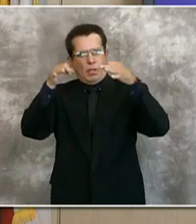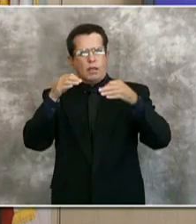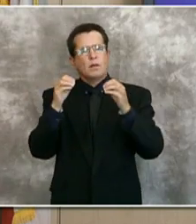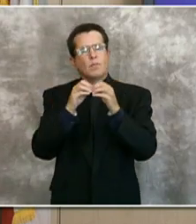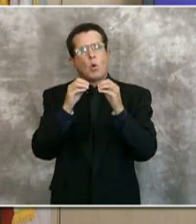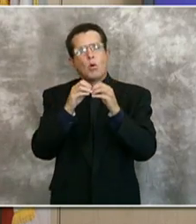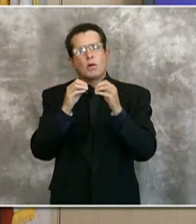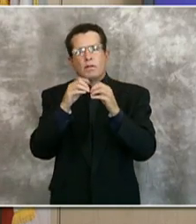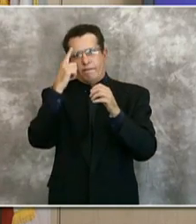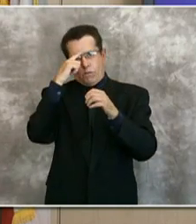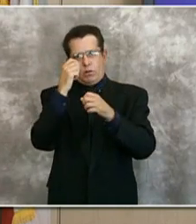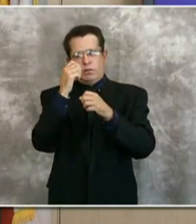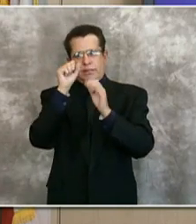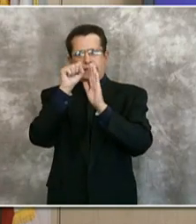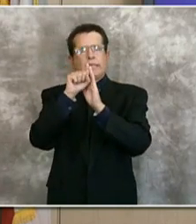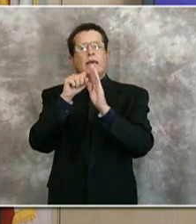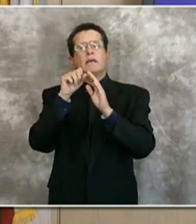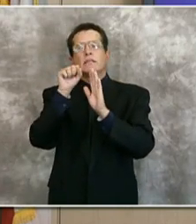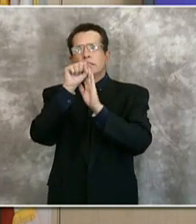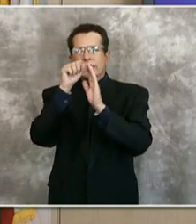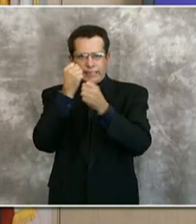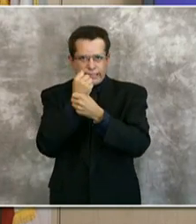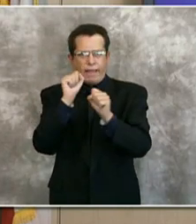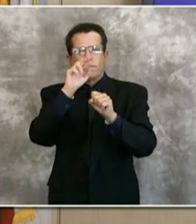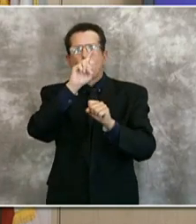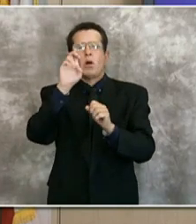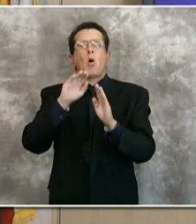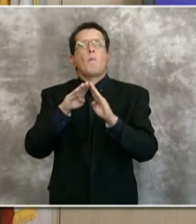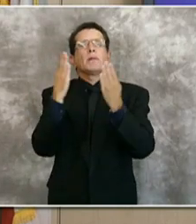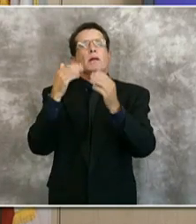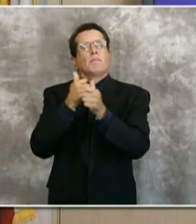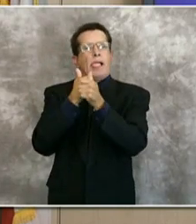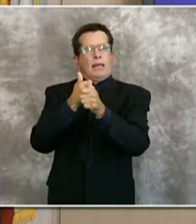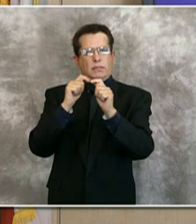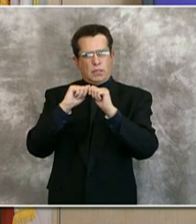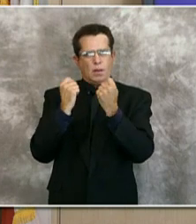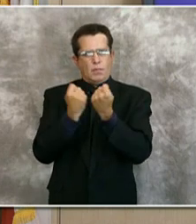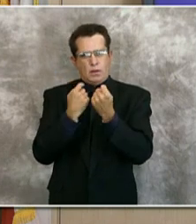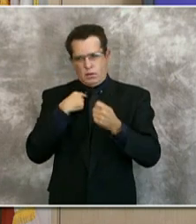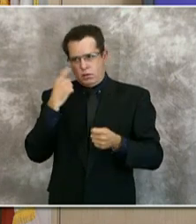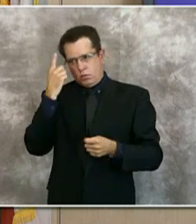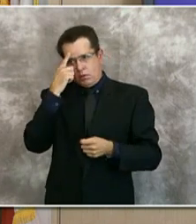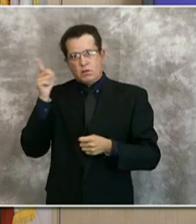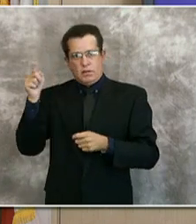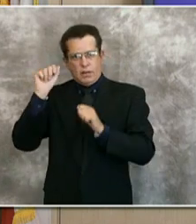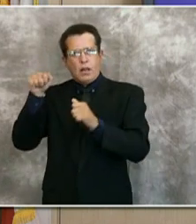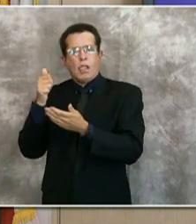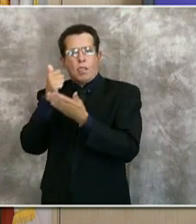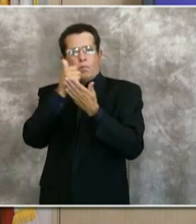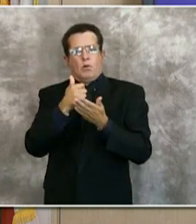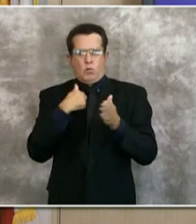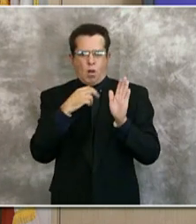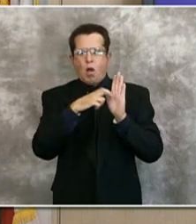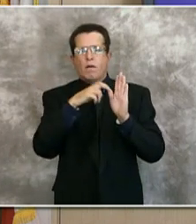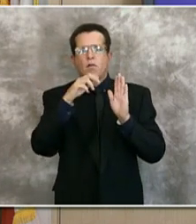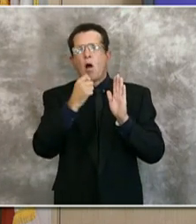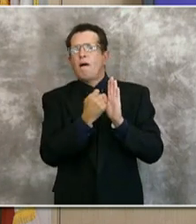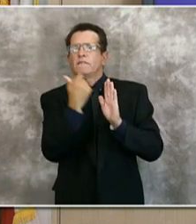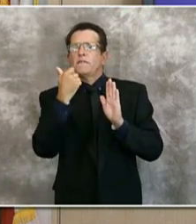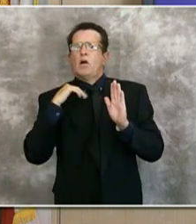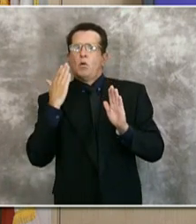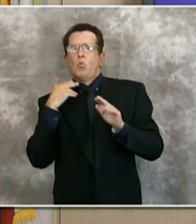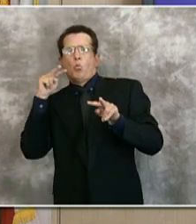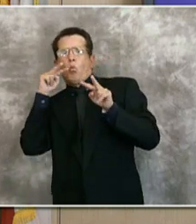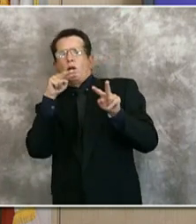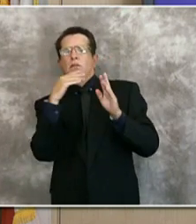on the safe reopening compliance team. Obviously, this is in place to aid in getting us off the state's watch list, but